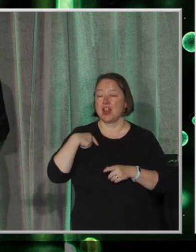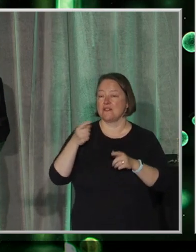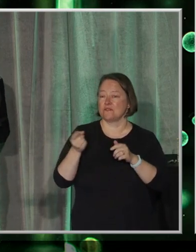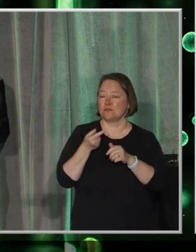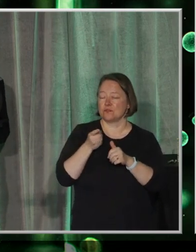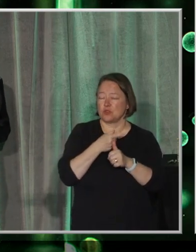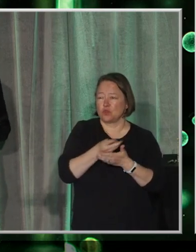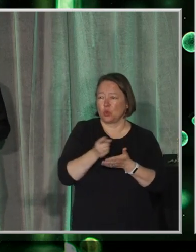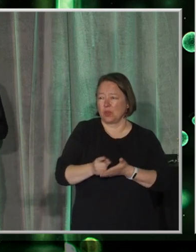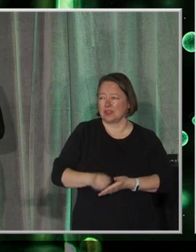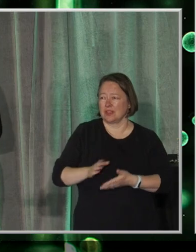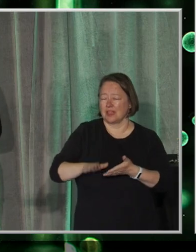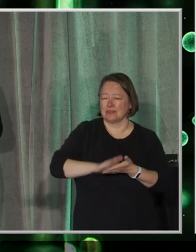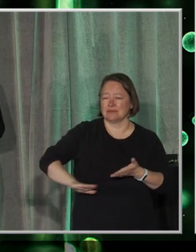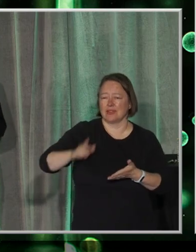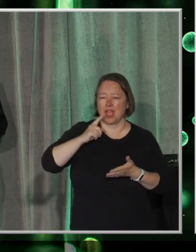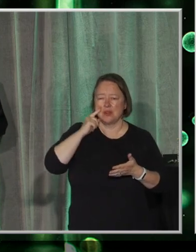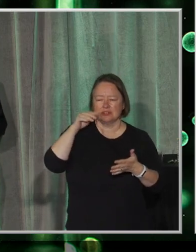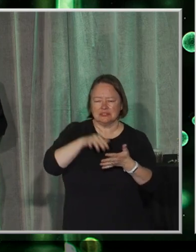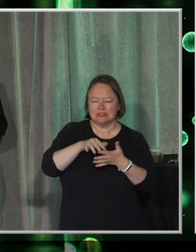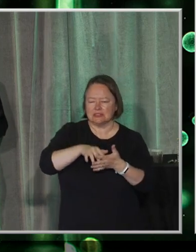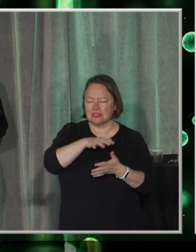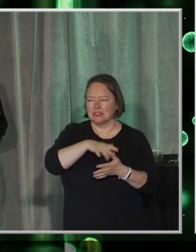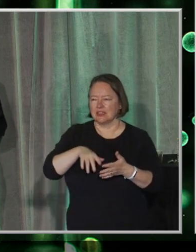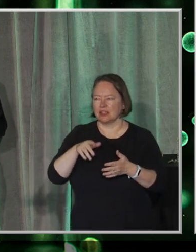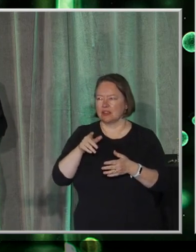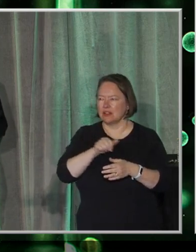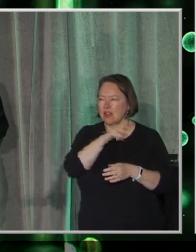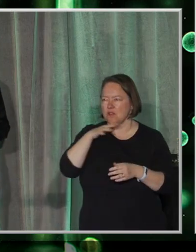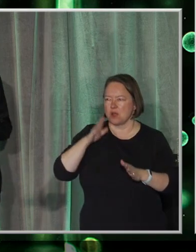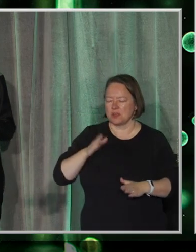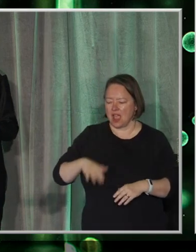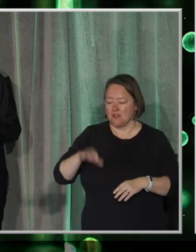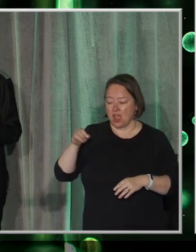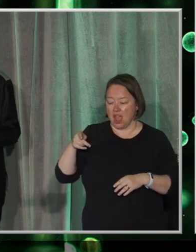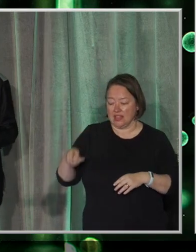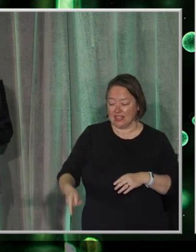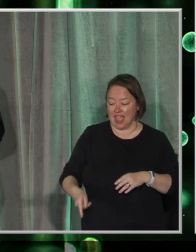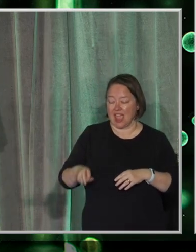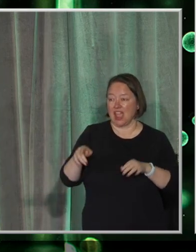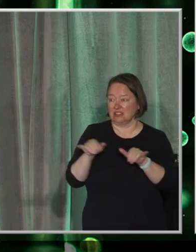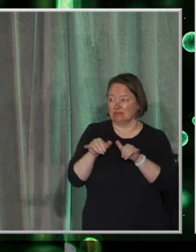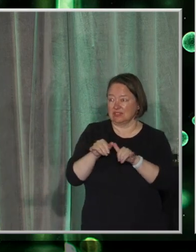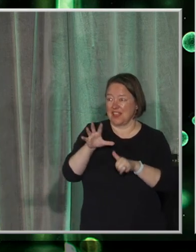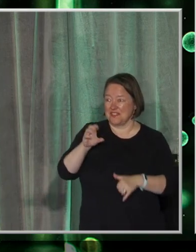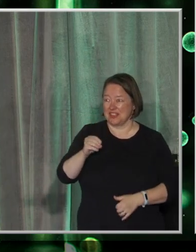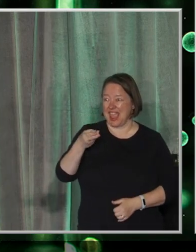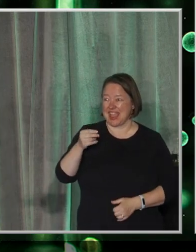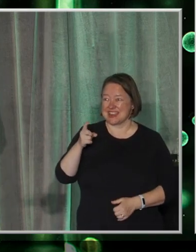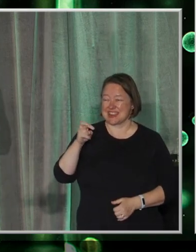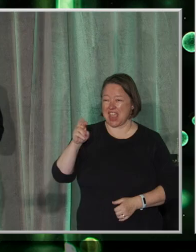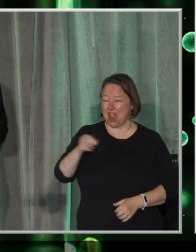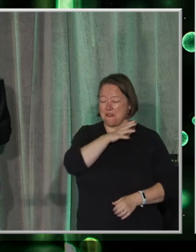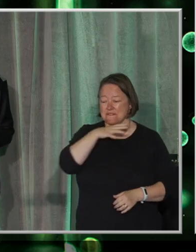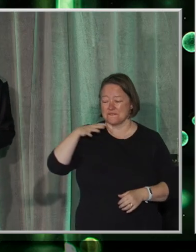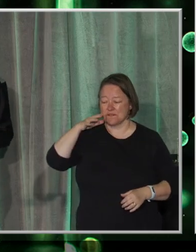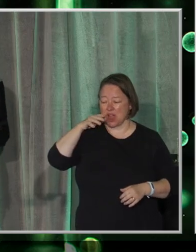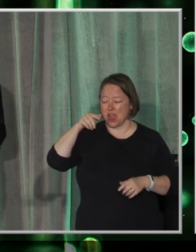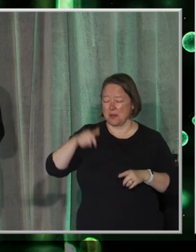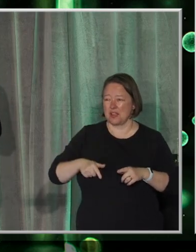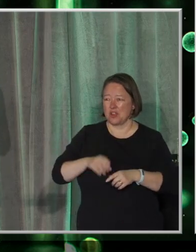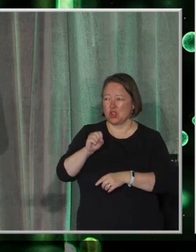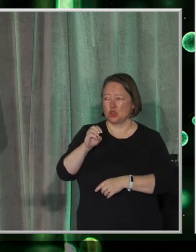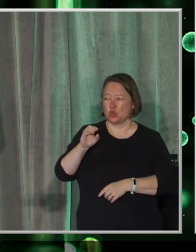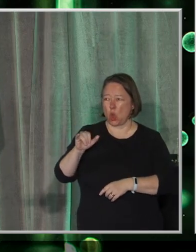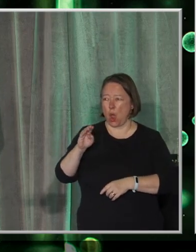campus, I wanted to explore the surrounding on the campus. And that's when I stumbled upon this 50-hectare large farm. And it was composed with soybean and